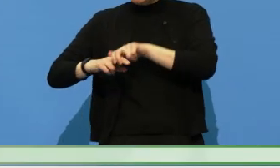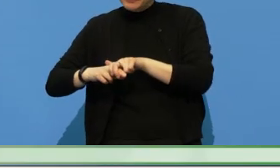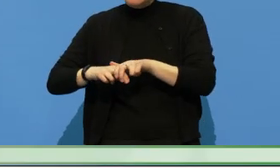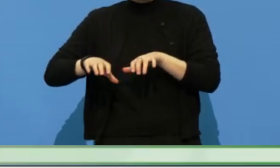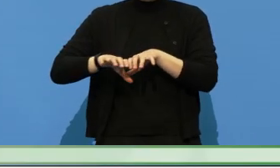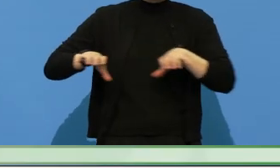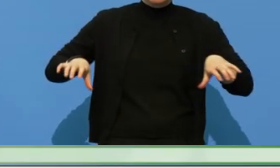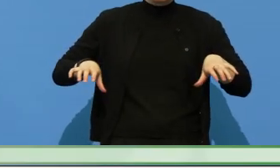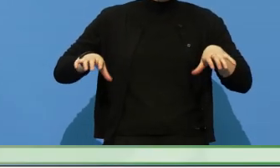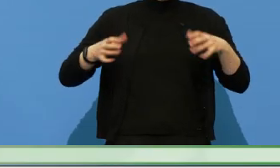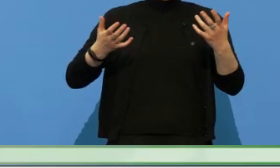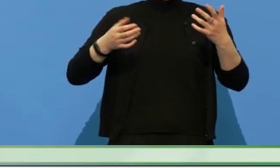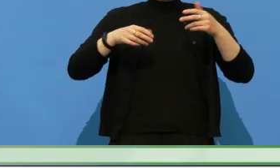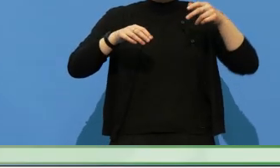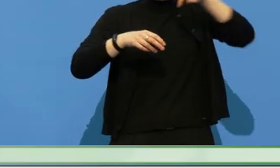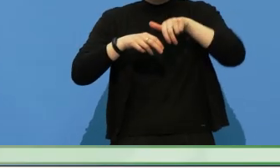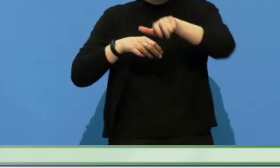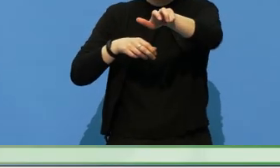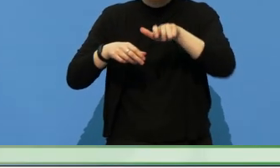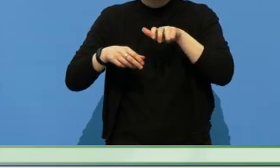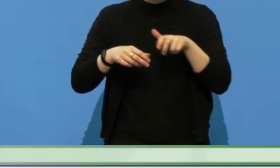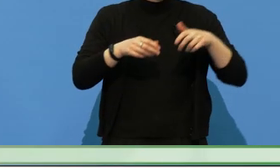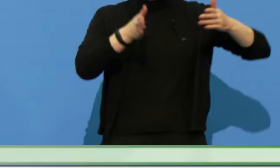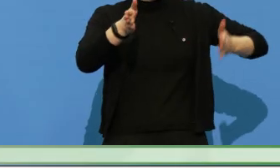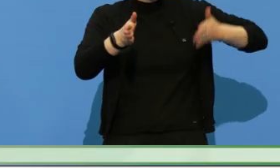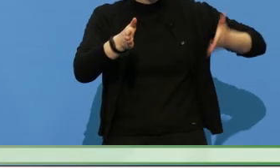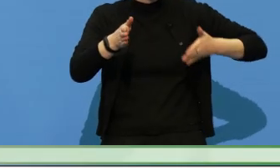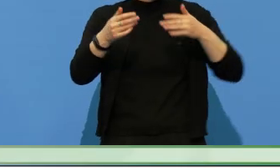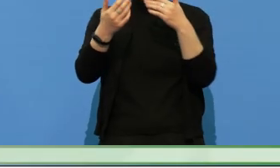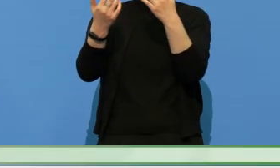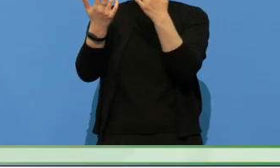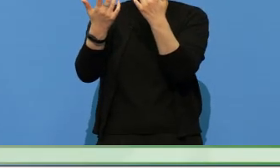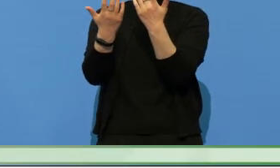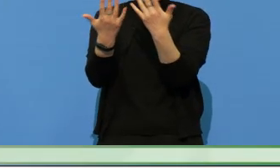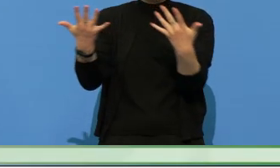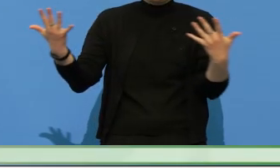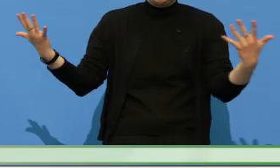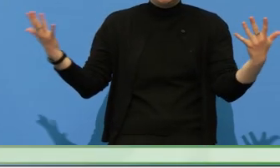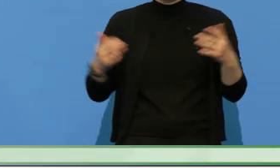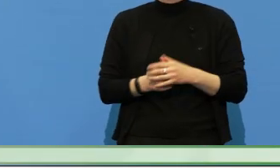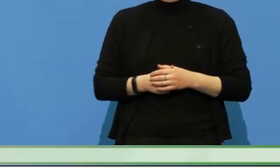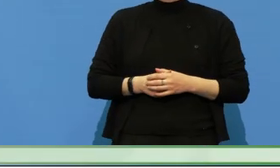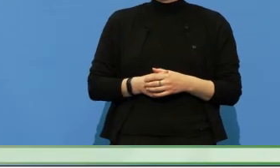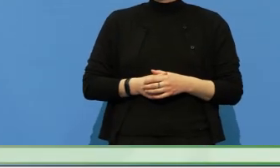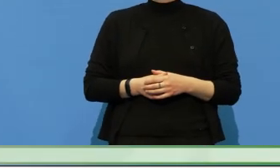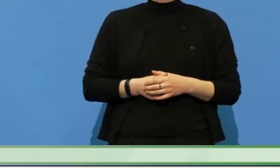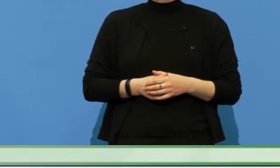something on the playgrounds for children, for example. We make a lot of research with parents and